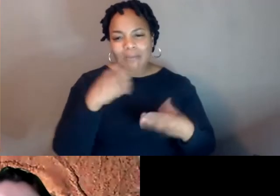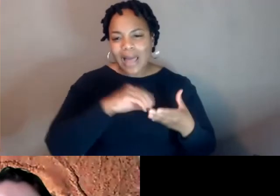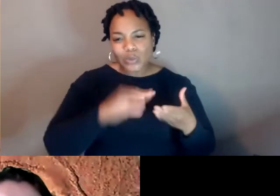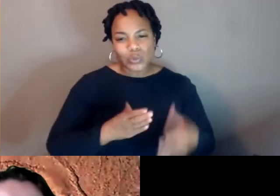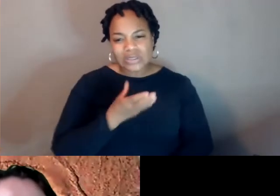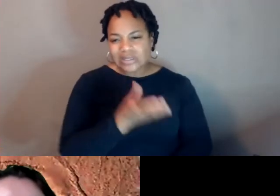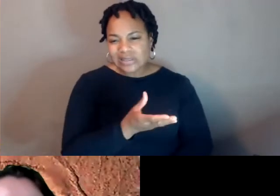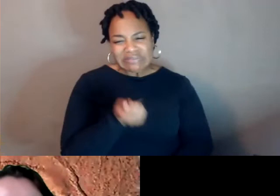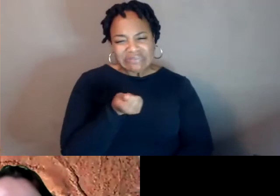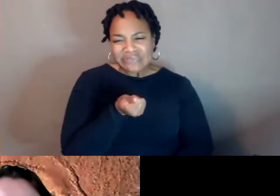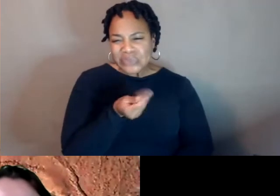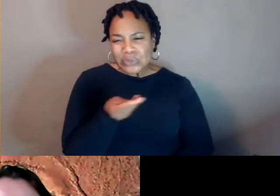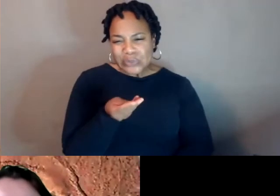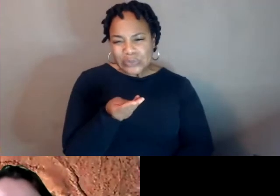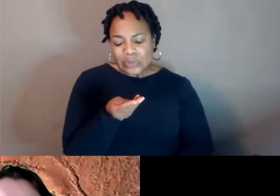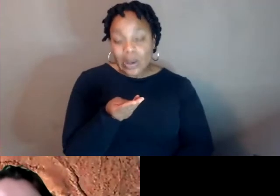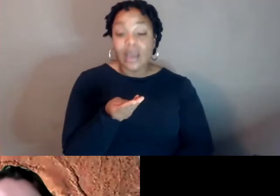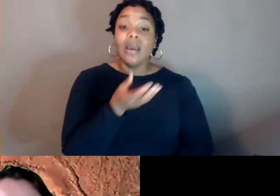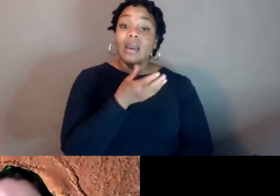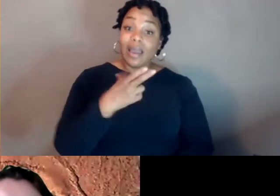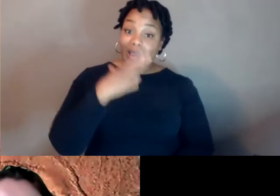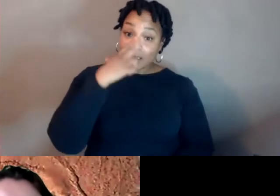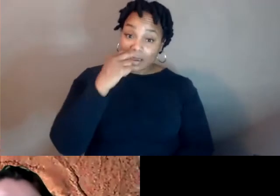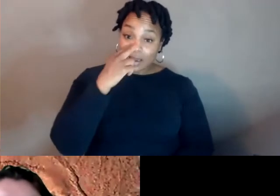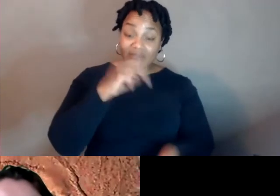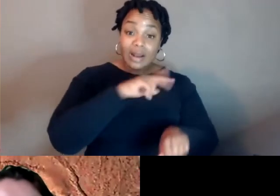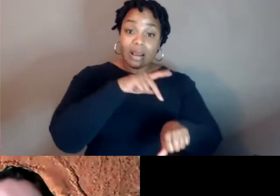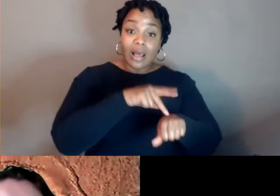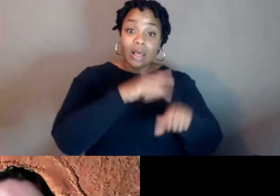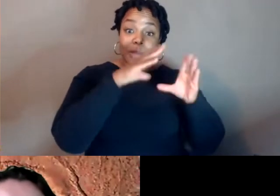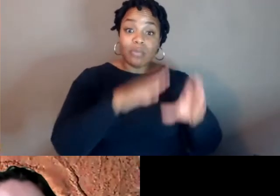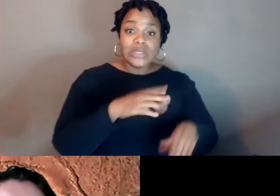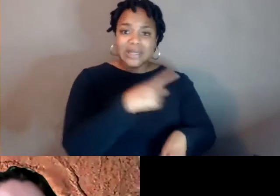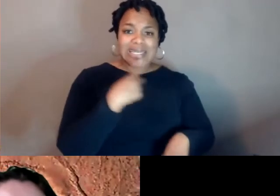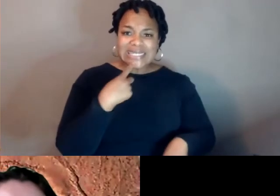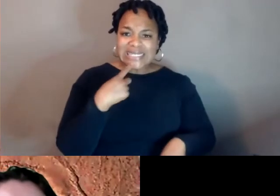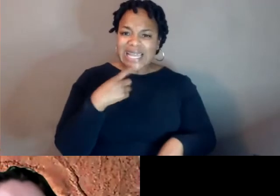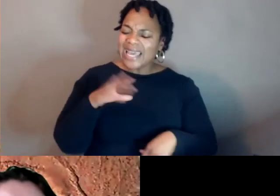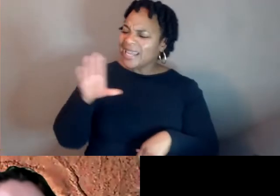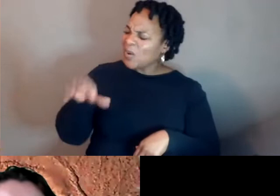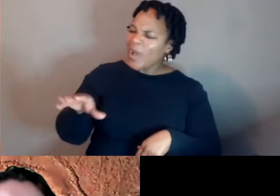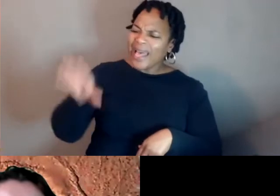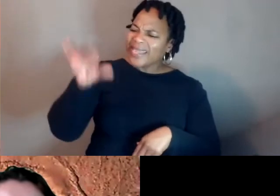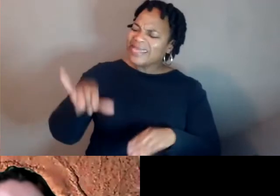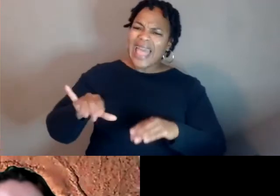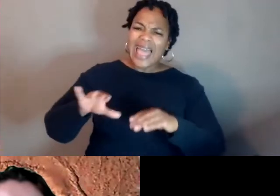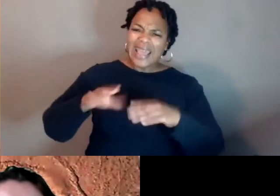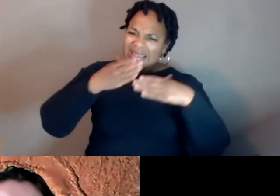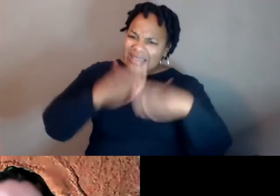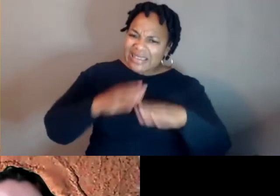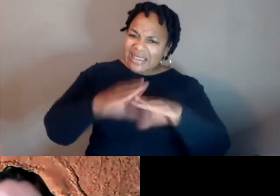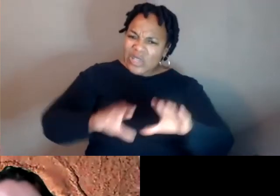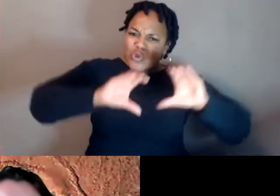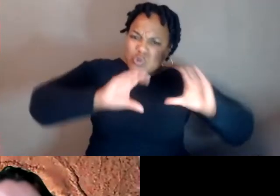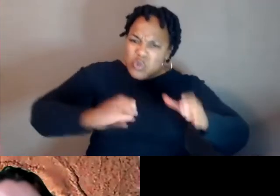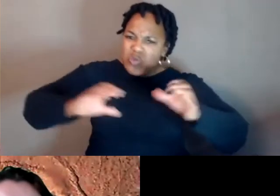principal surprisingly said to me, "Oh, I don't like that stratified grouping either,